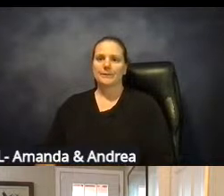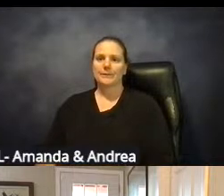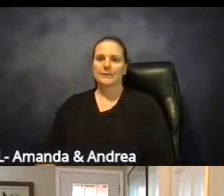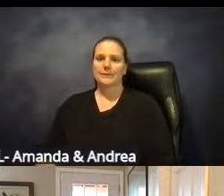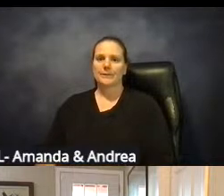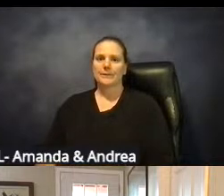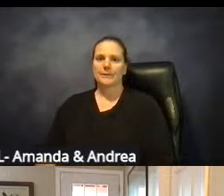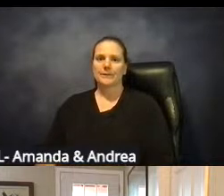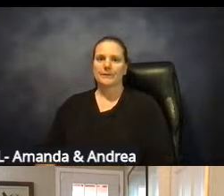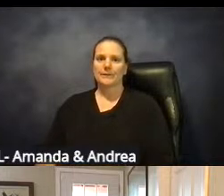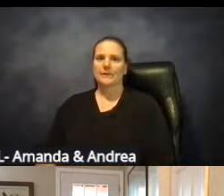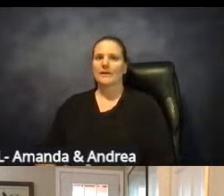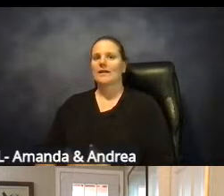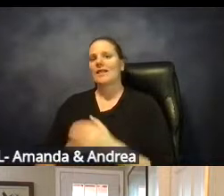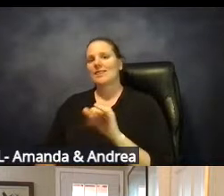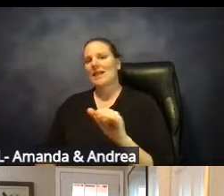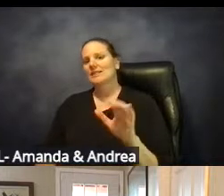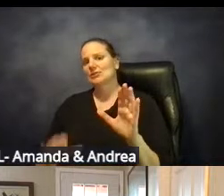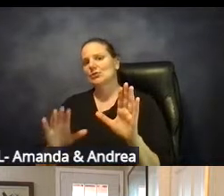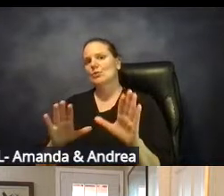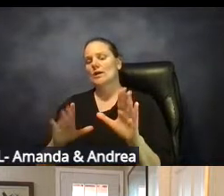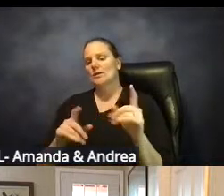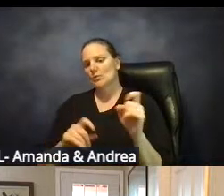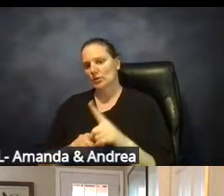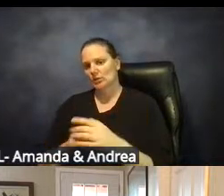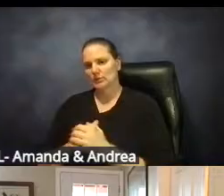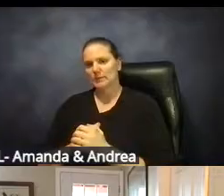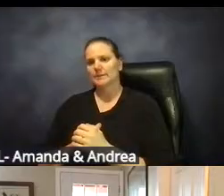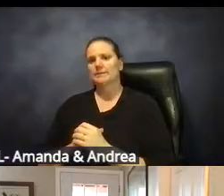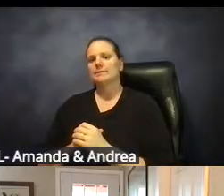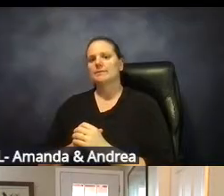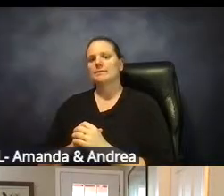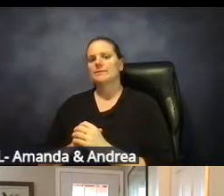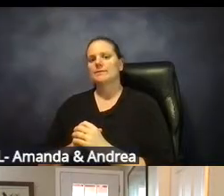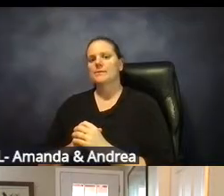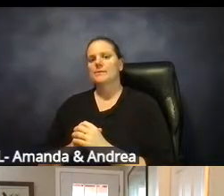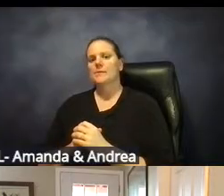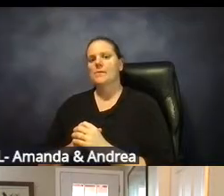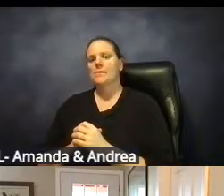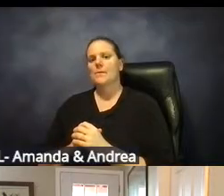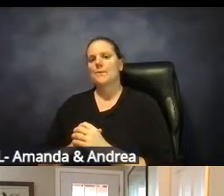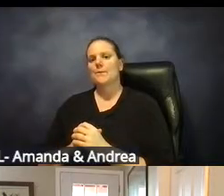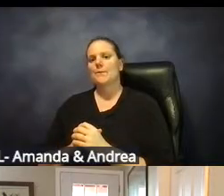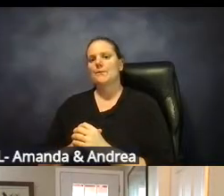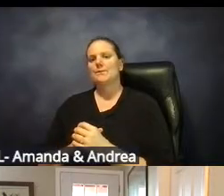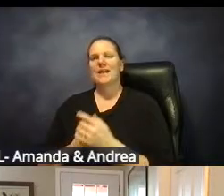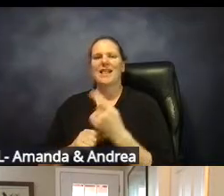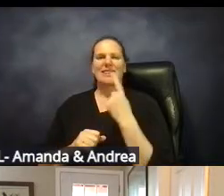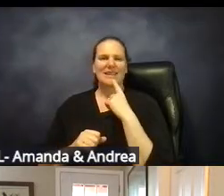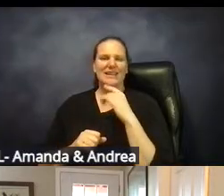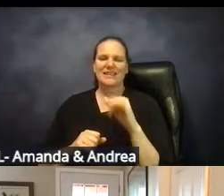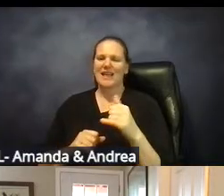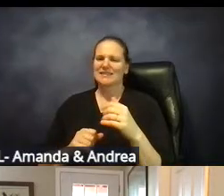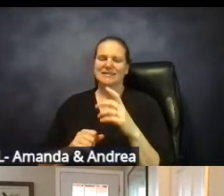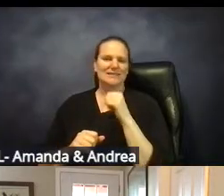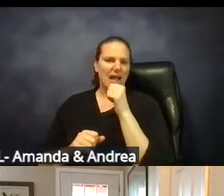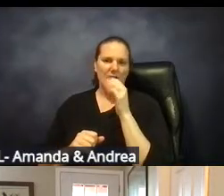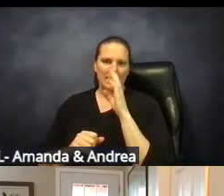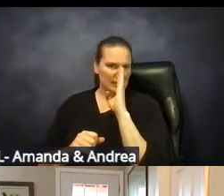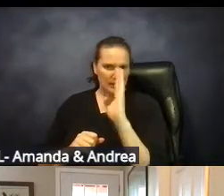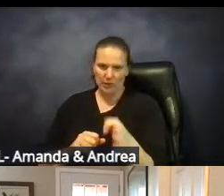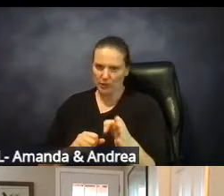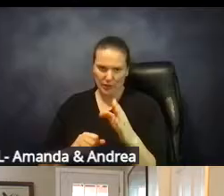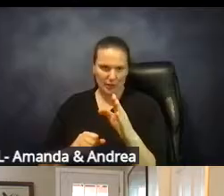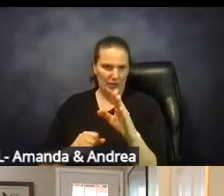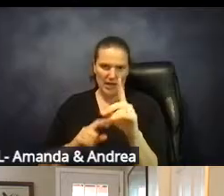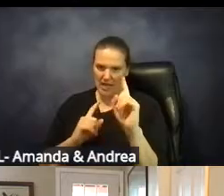That's a great question. I think that, there probably isn't as linear of answer